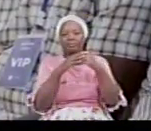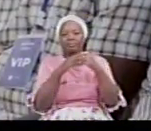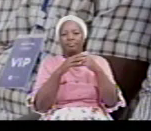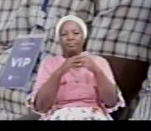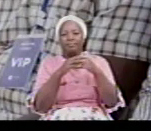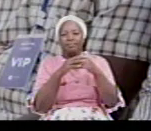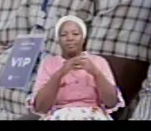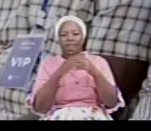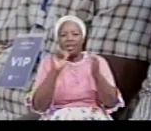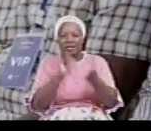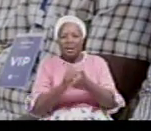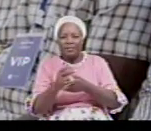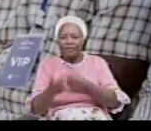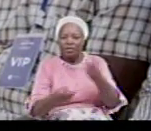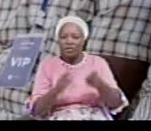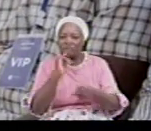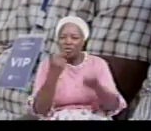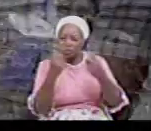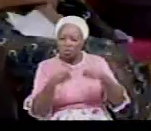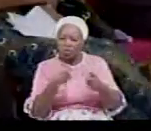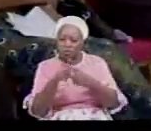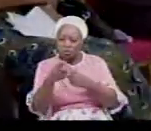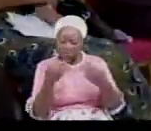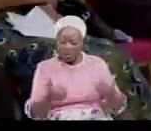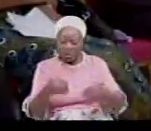That visitation is coming to you tonight.